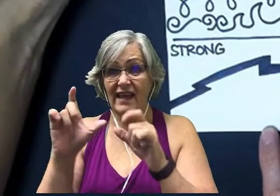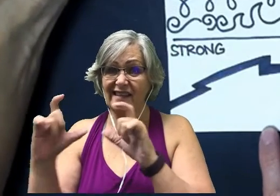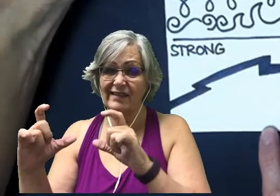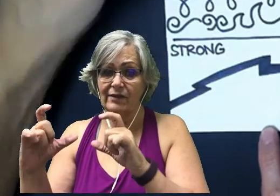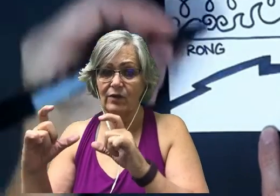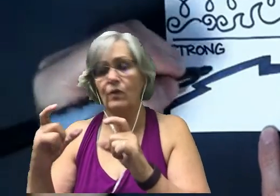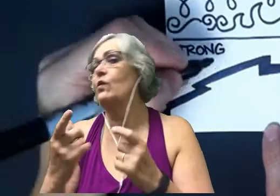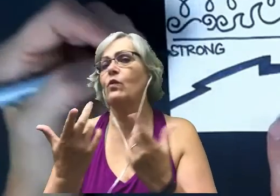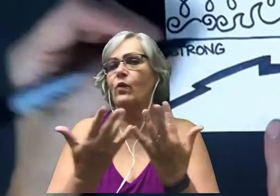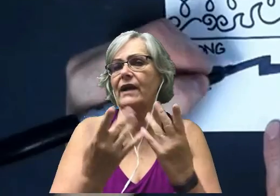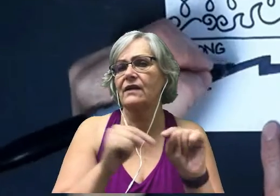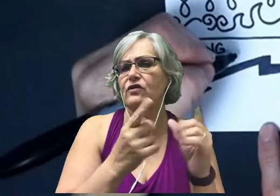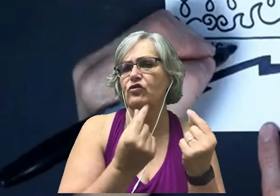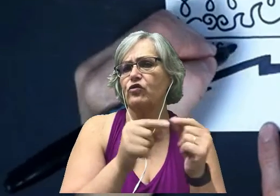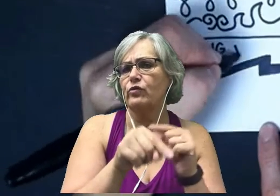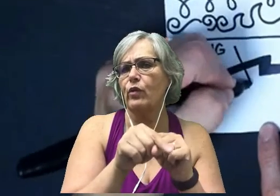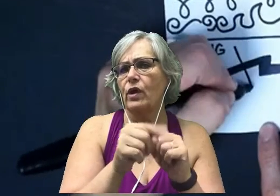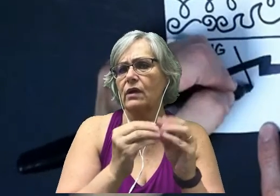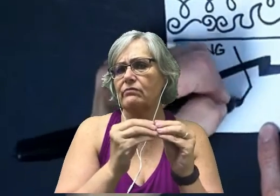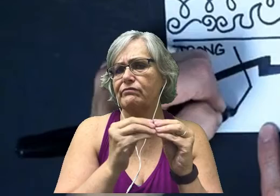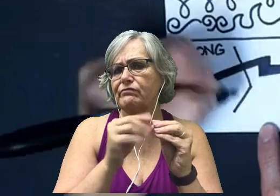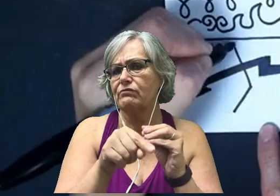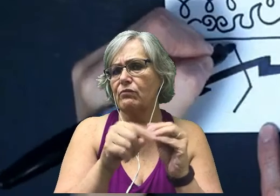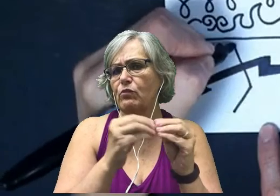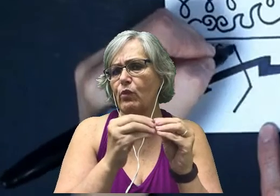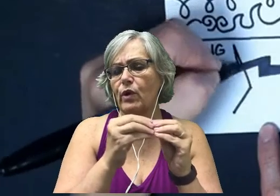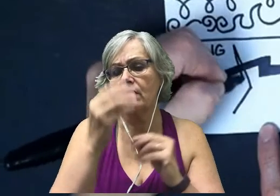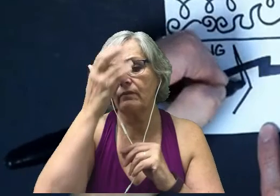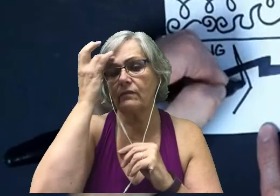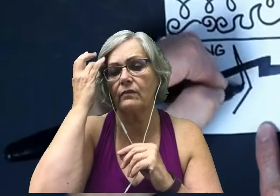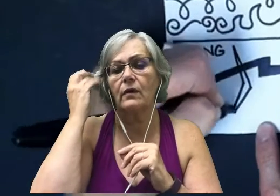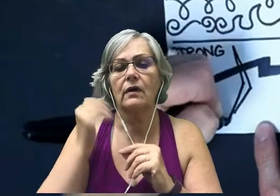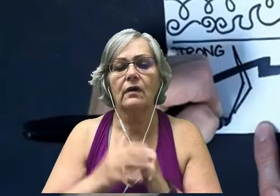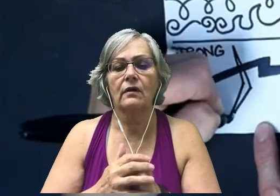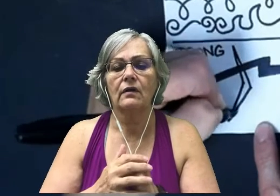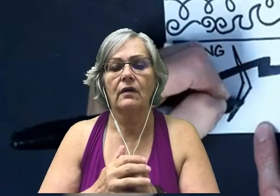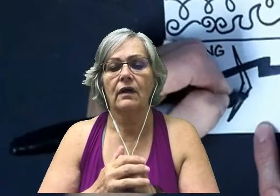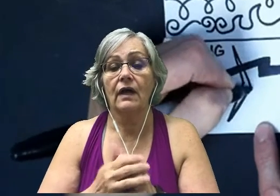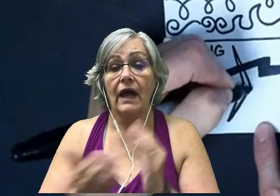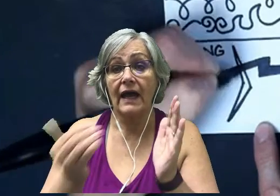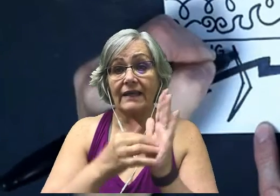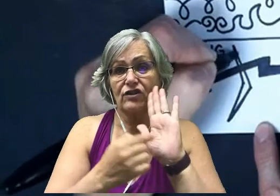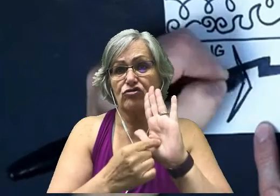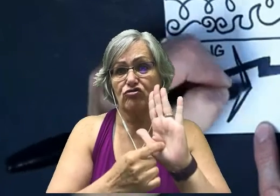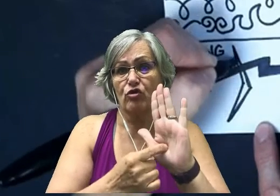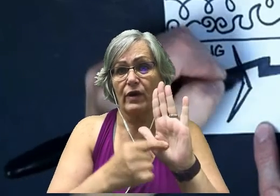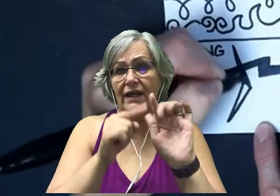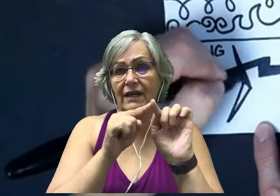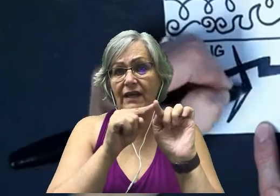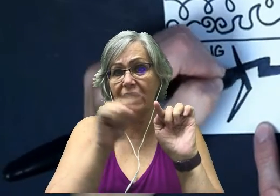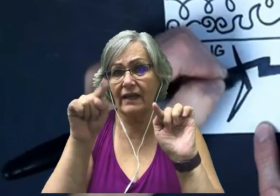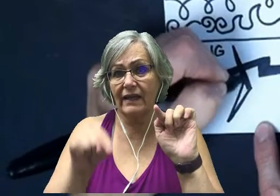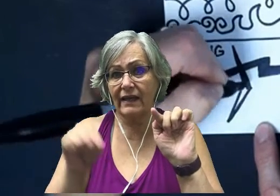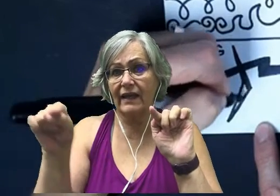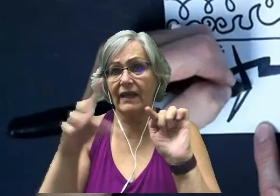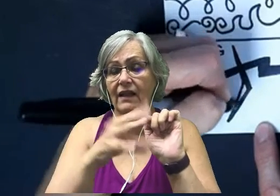Our last area, and well, you know what, I think I'm going to do a little bit more here. I feel like just adding a little bit more. But again, it's